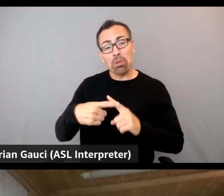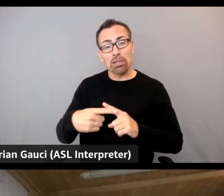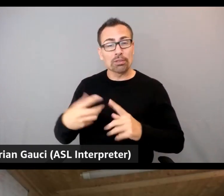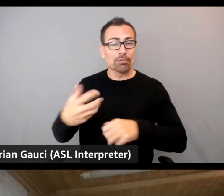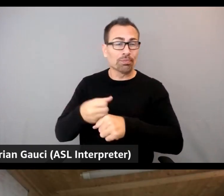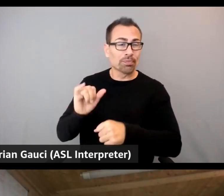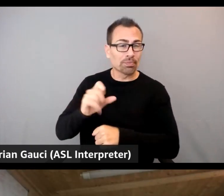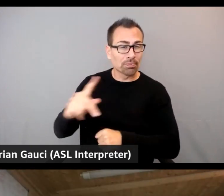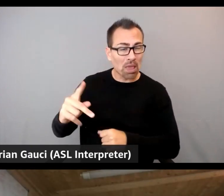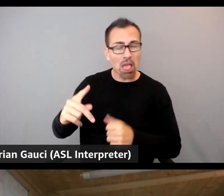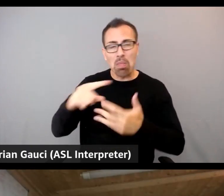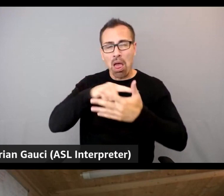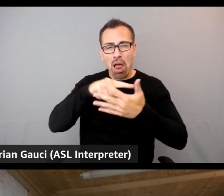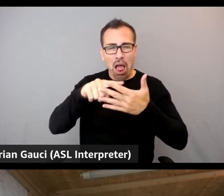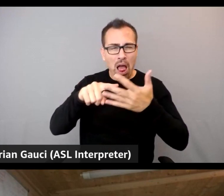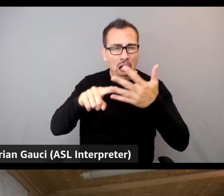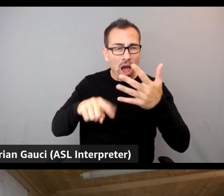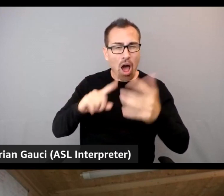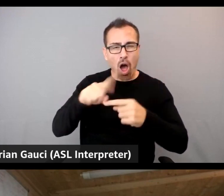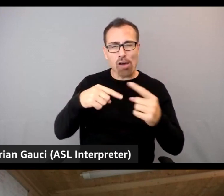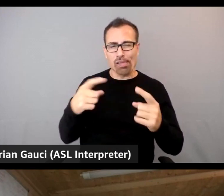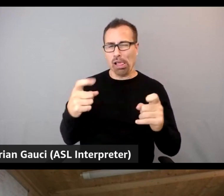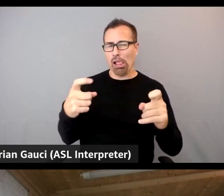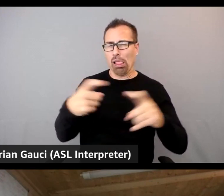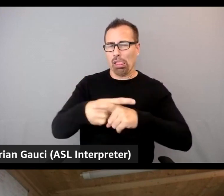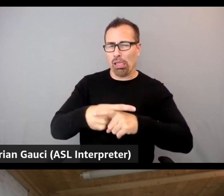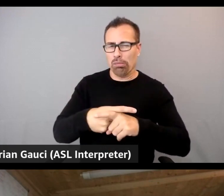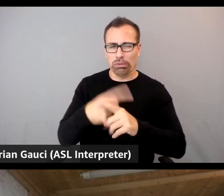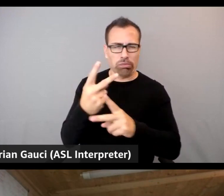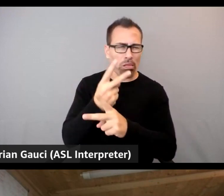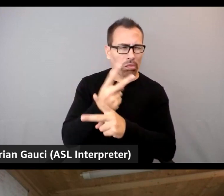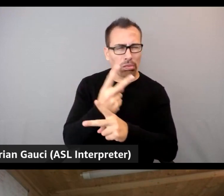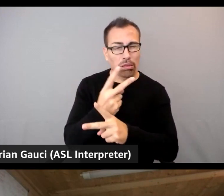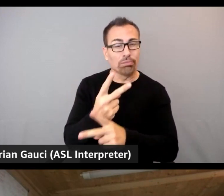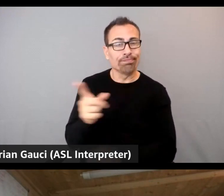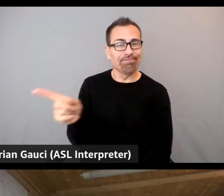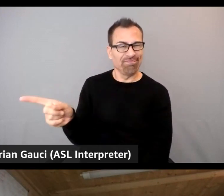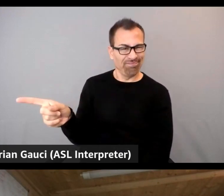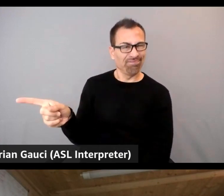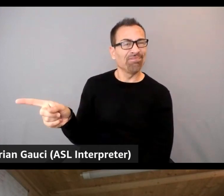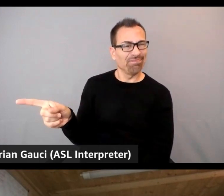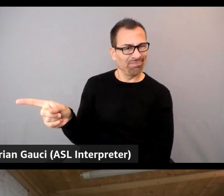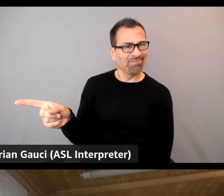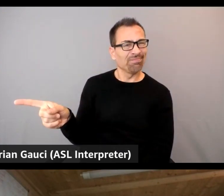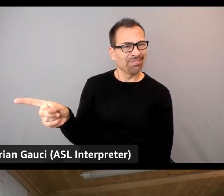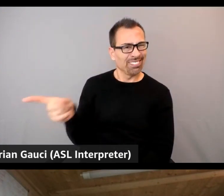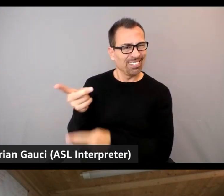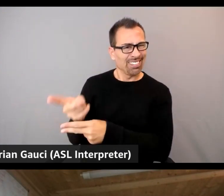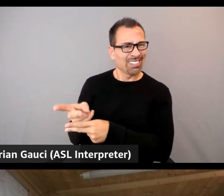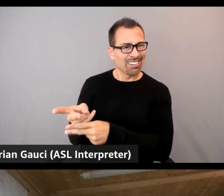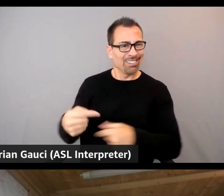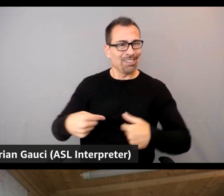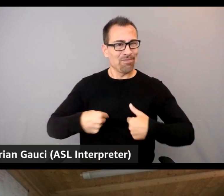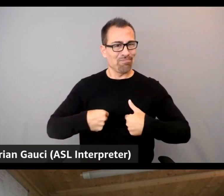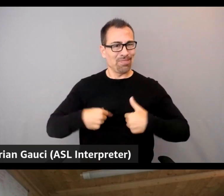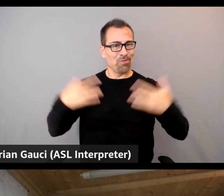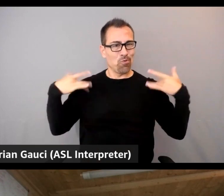complex work that you're talking about that's really hard, Right. and it abstracts that all away and sends for you.